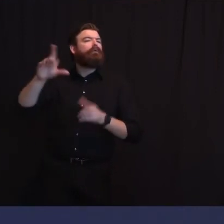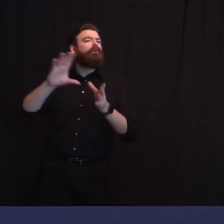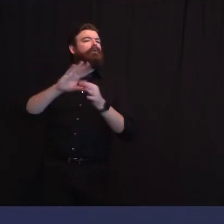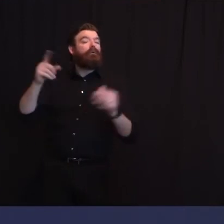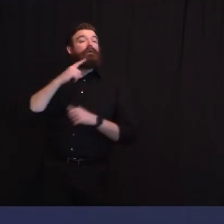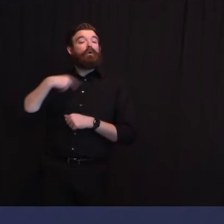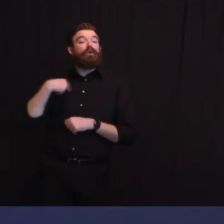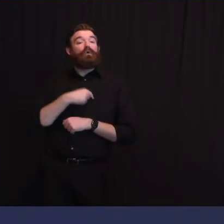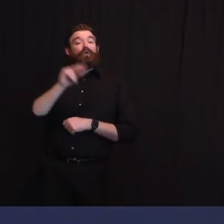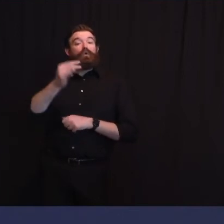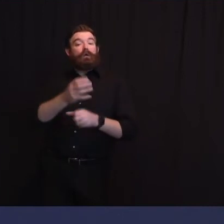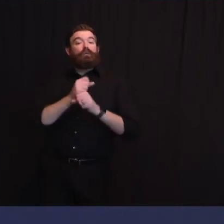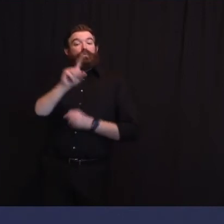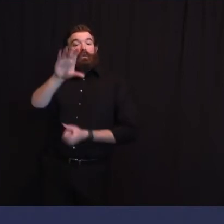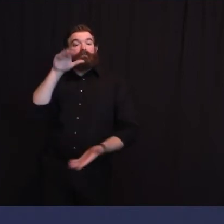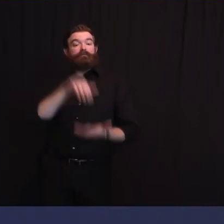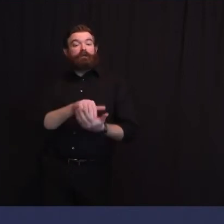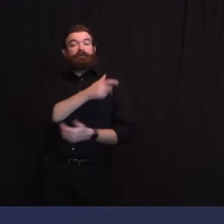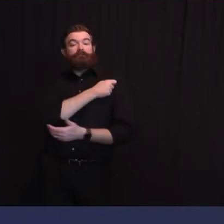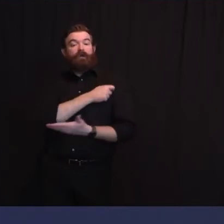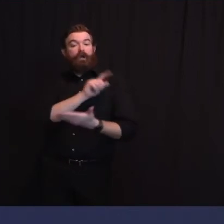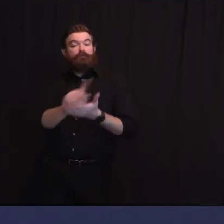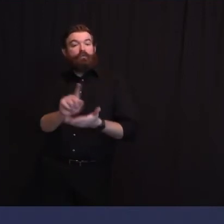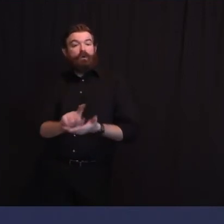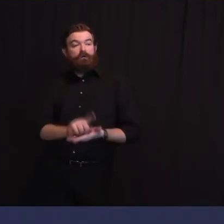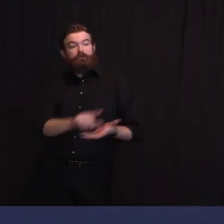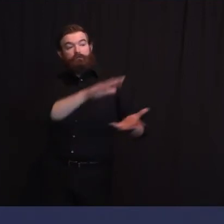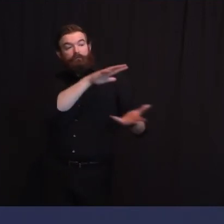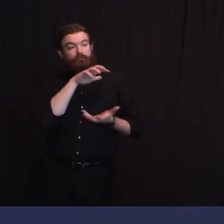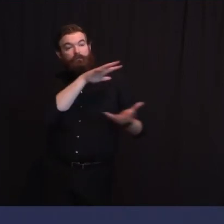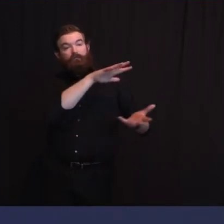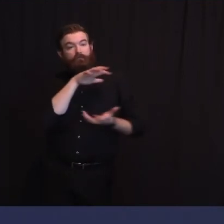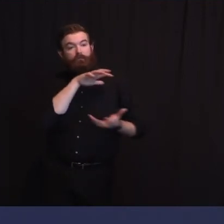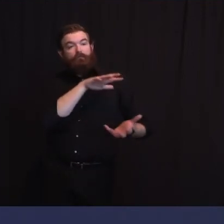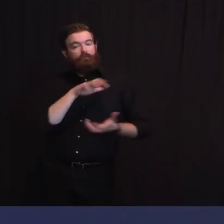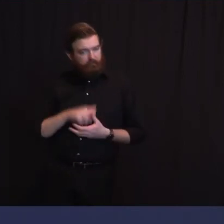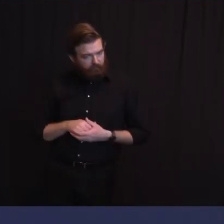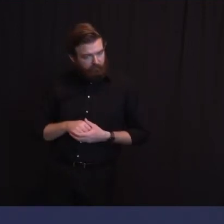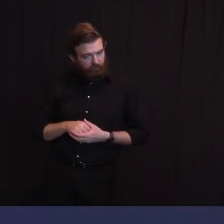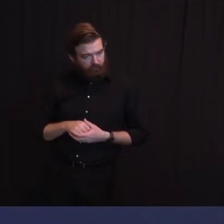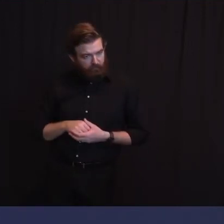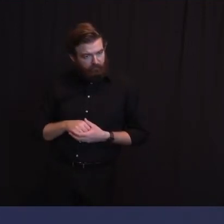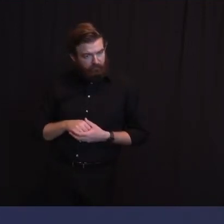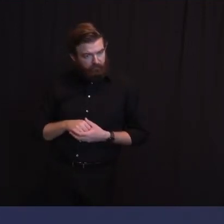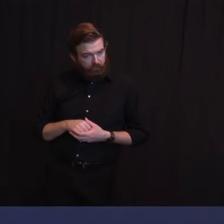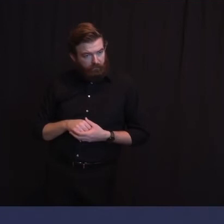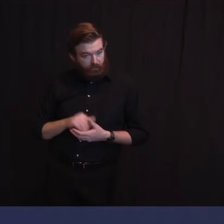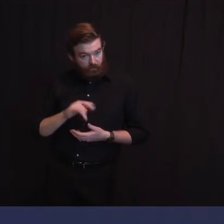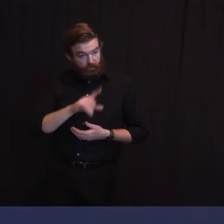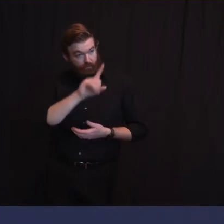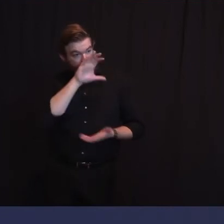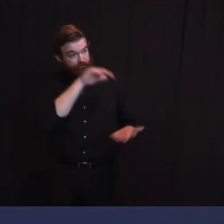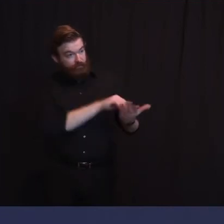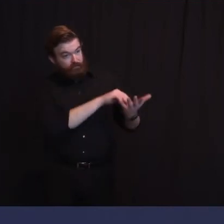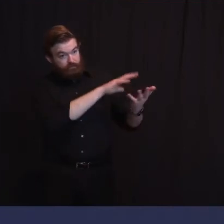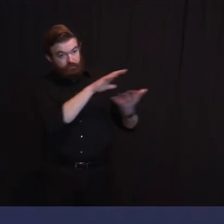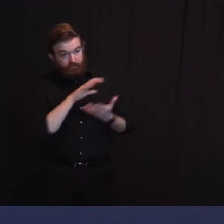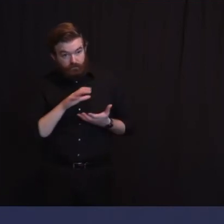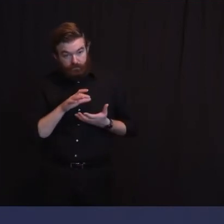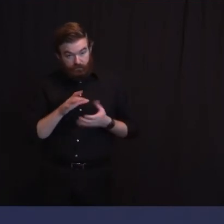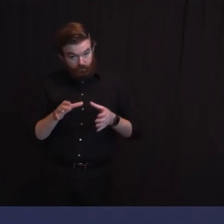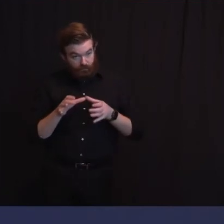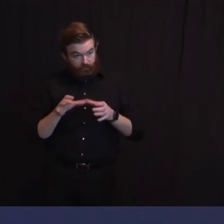week. How is that split between the state-controlled and the federal-controlled? Is it 50-50 or is it some other percentage